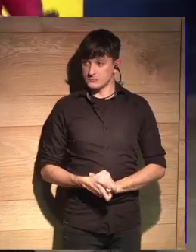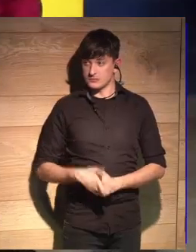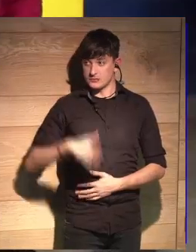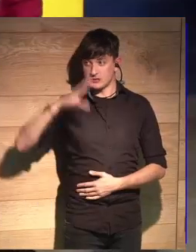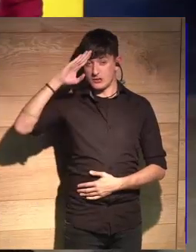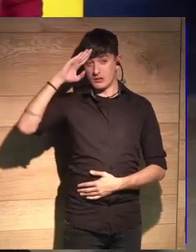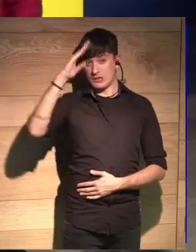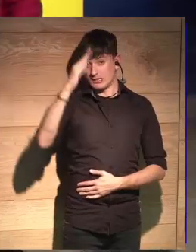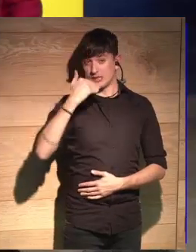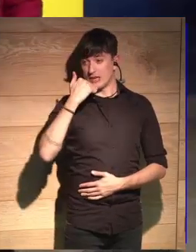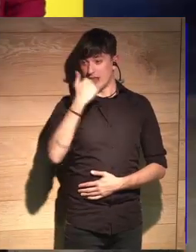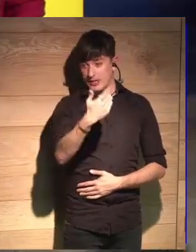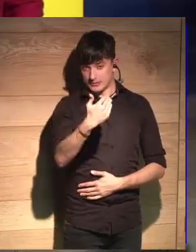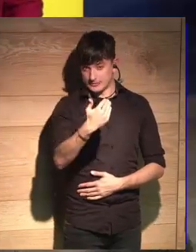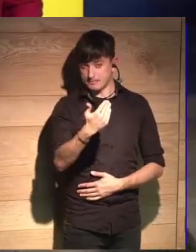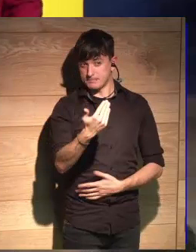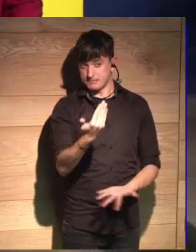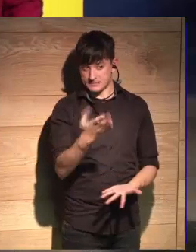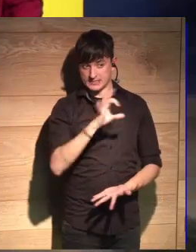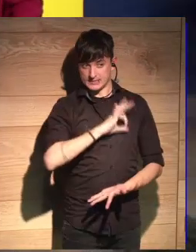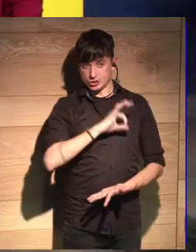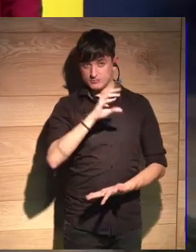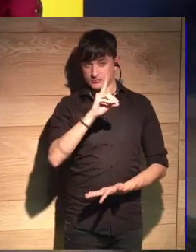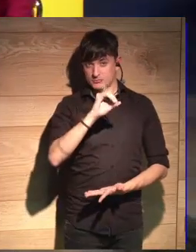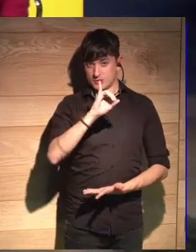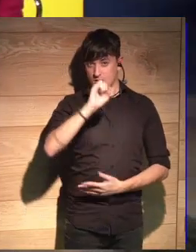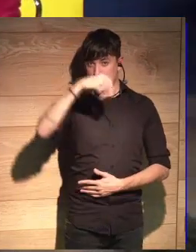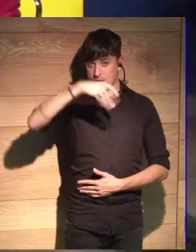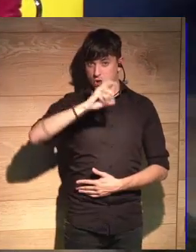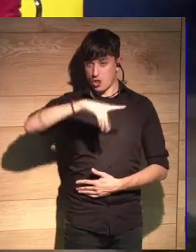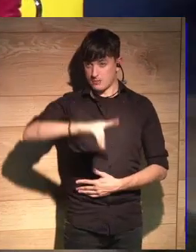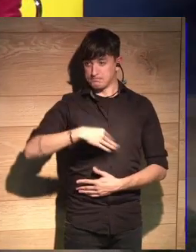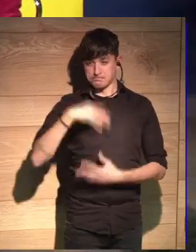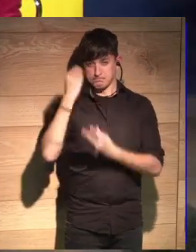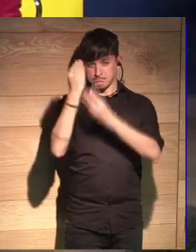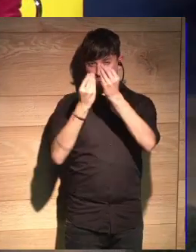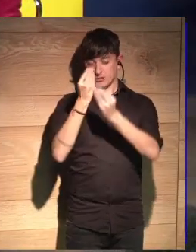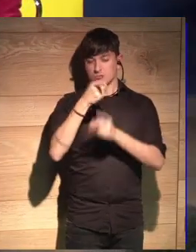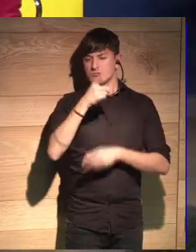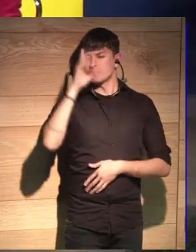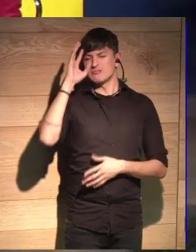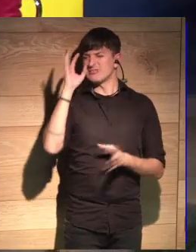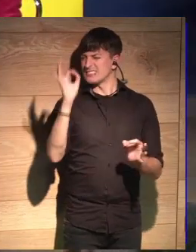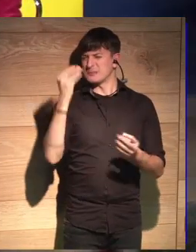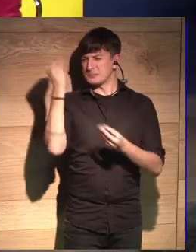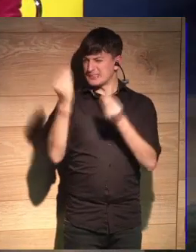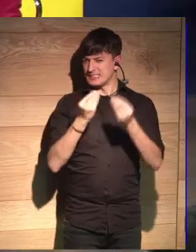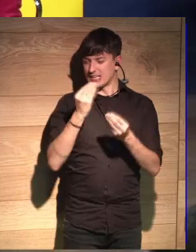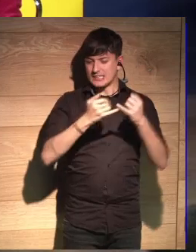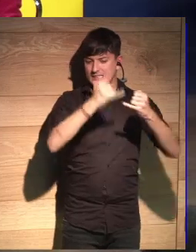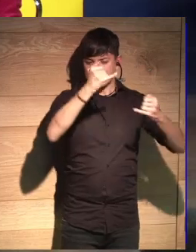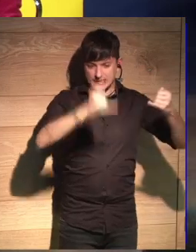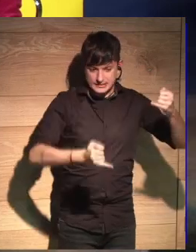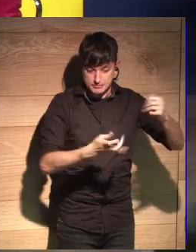Hello, and thank you, Mr. Diamond. Well, I'm thinking, do you think at least partly crises are created? By who